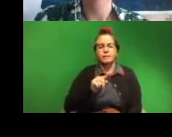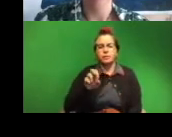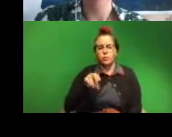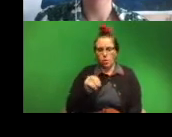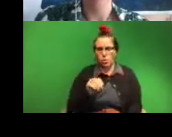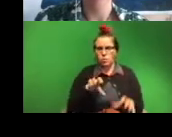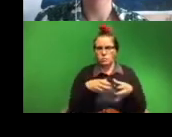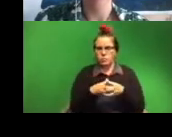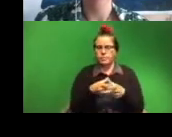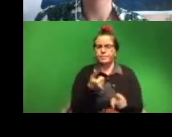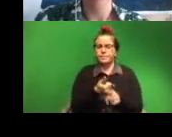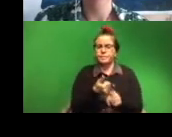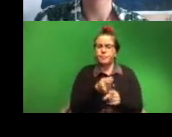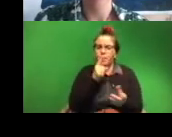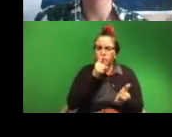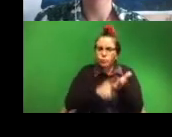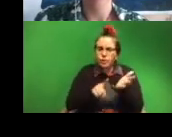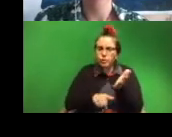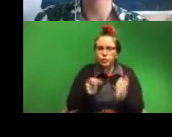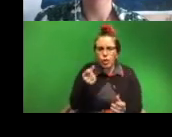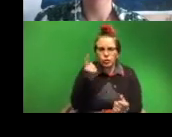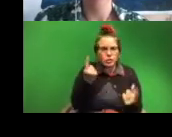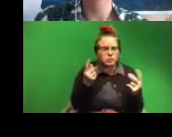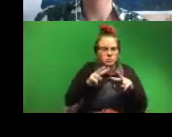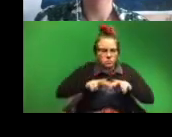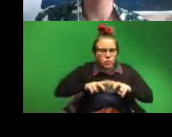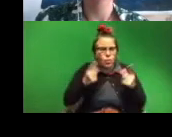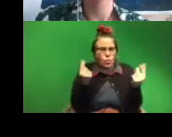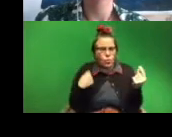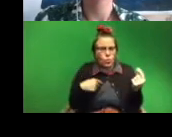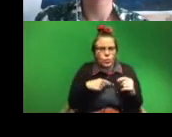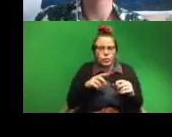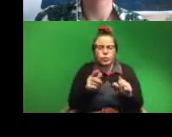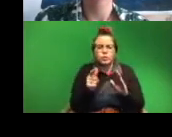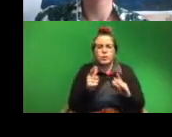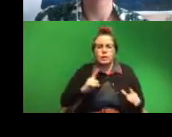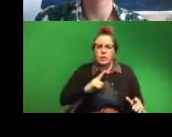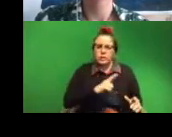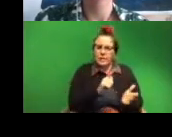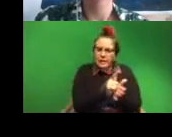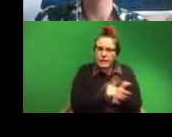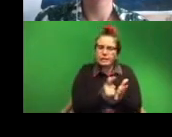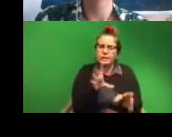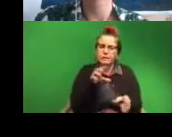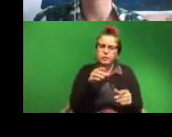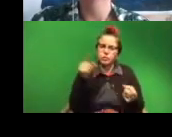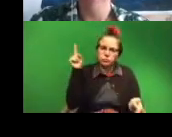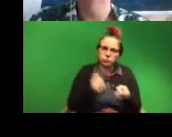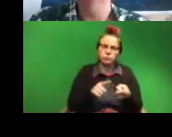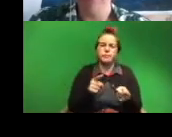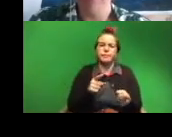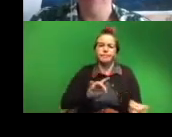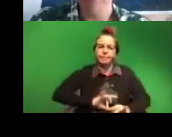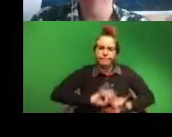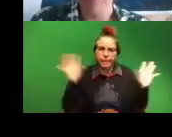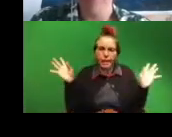really doing research to understand what we can do legislatively to decrease violence